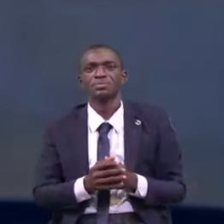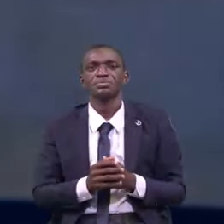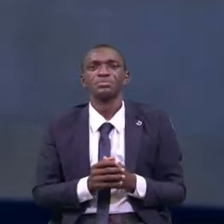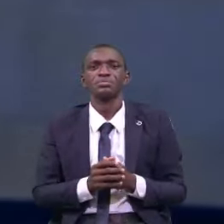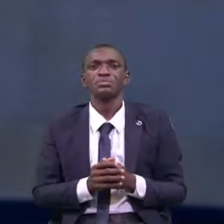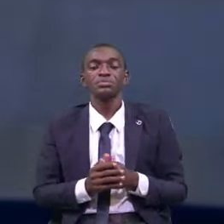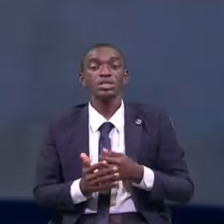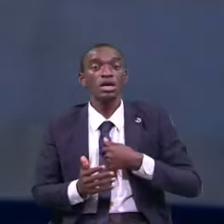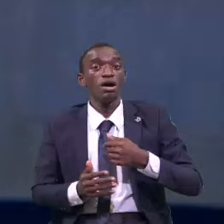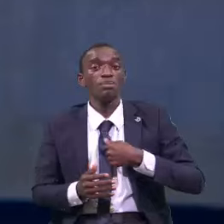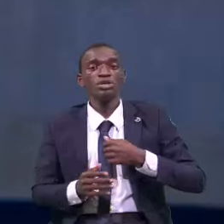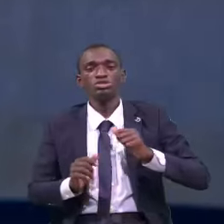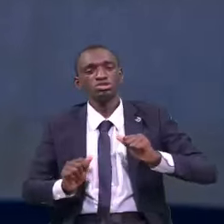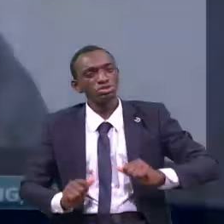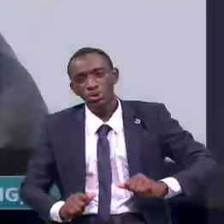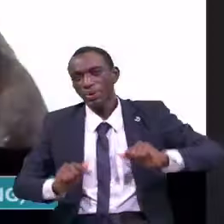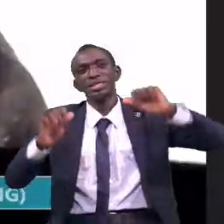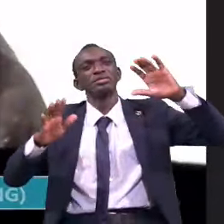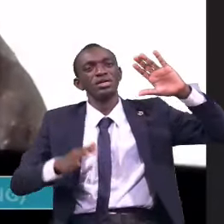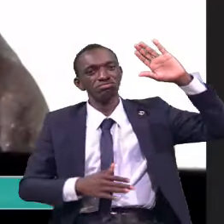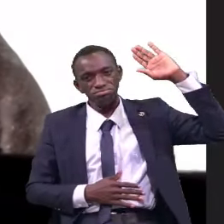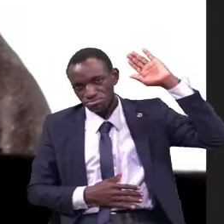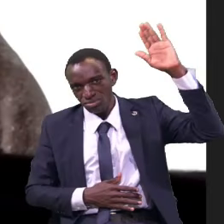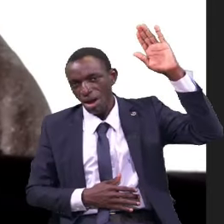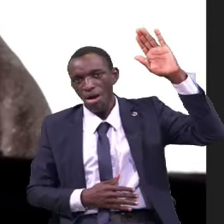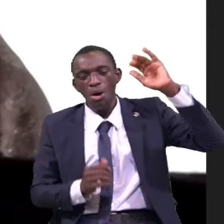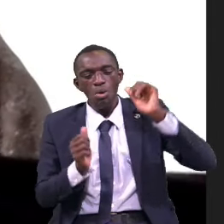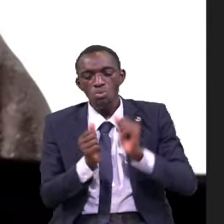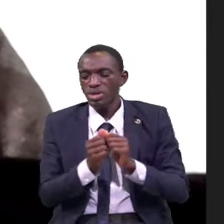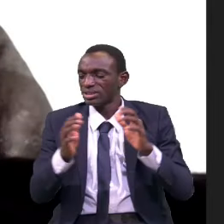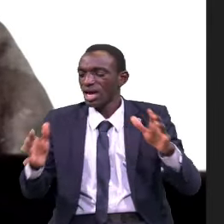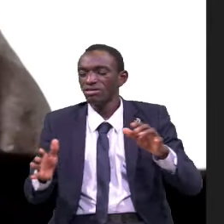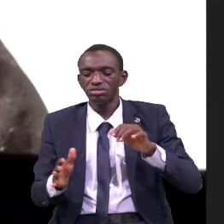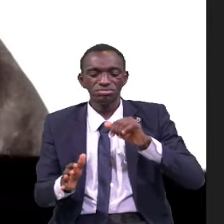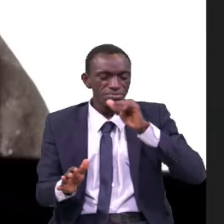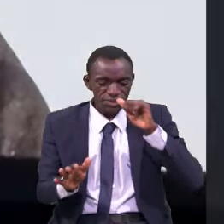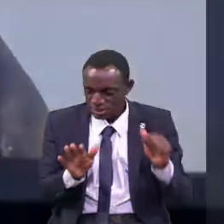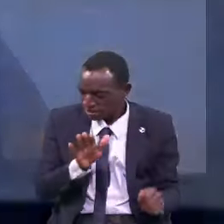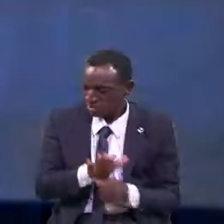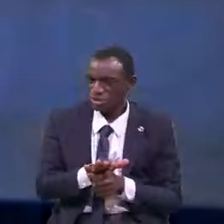I surrender without reservation into your hands.